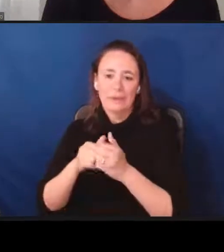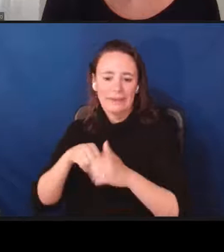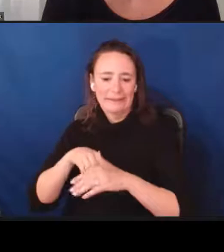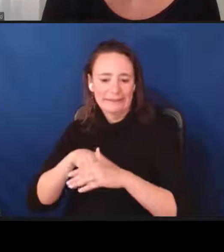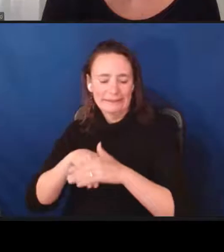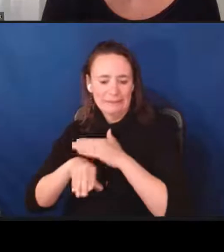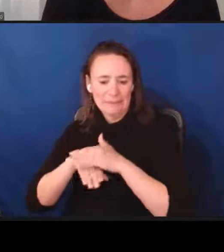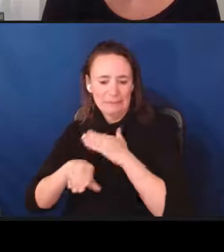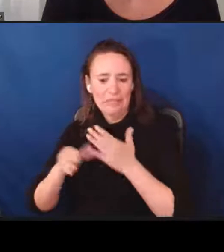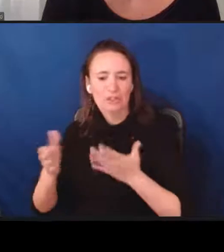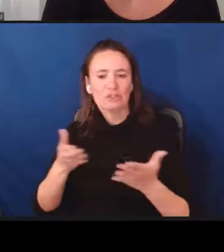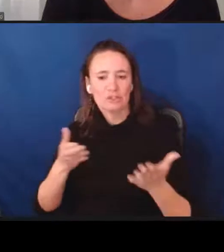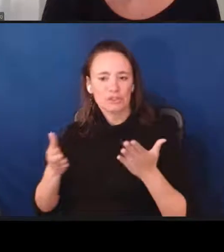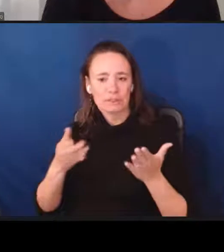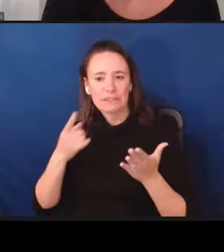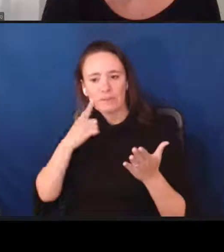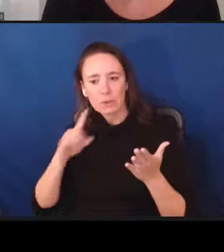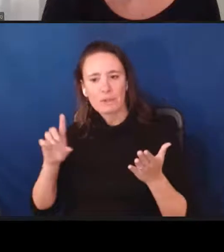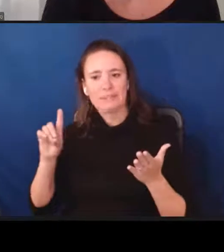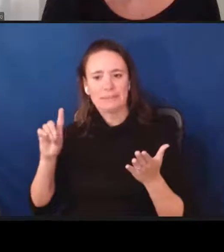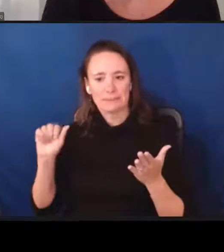for disabilities.